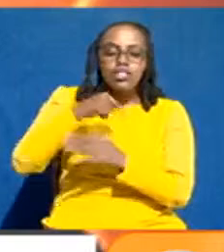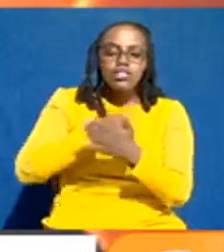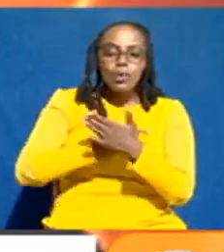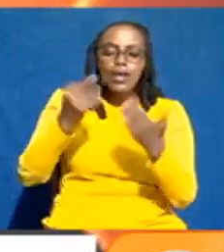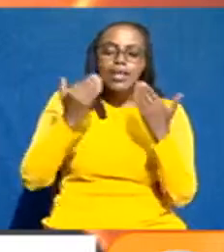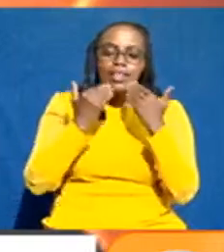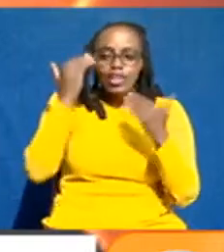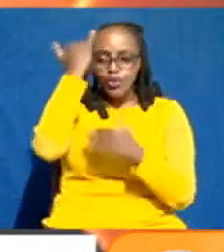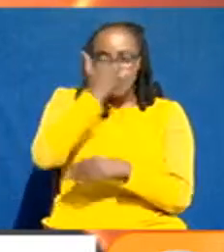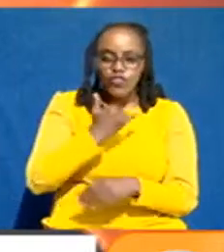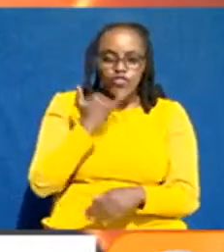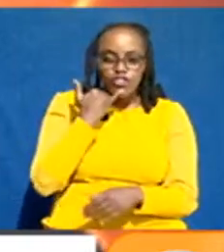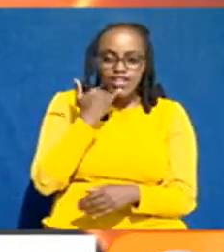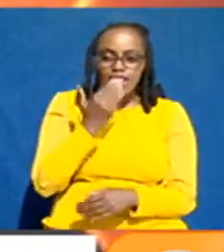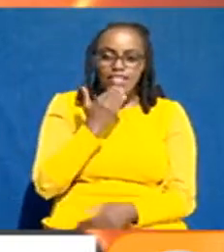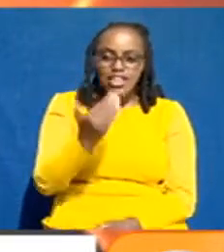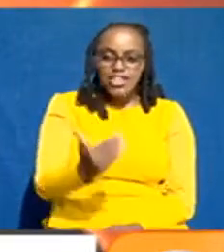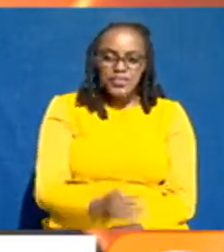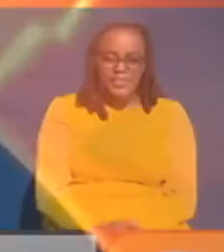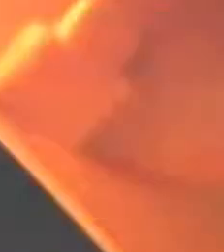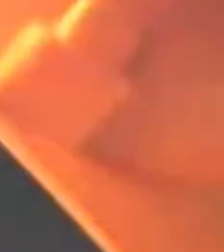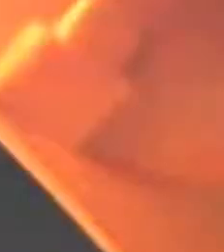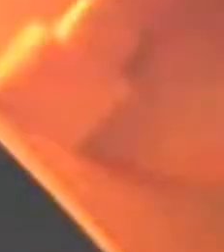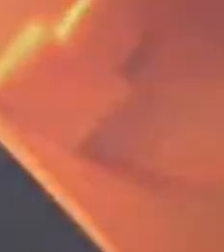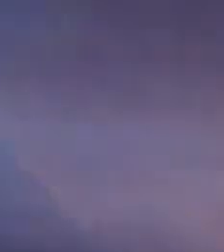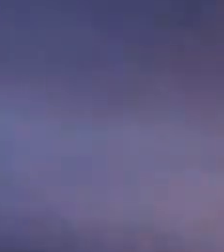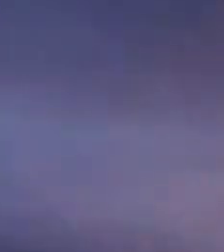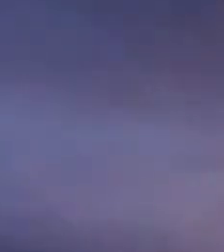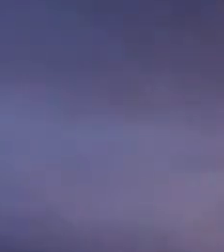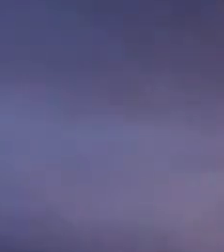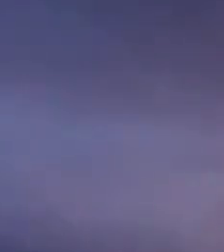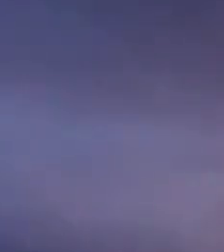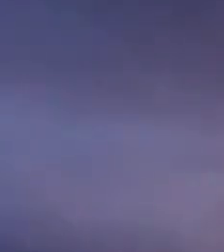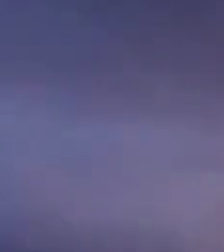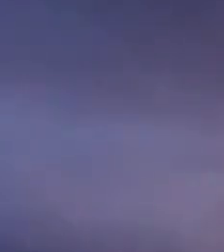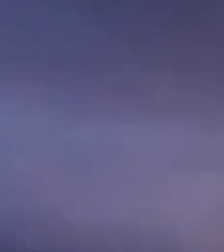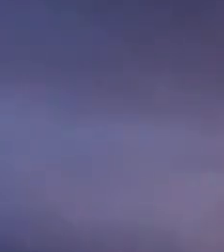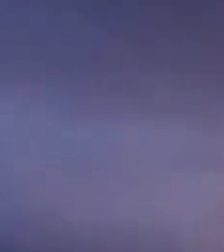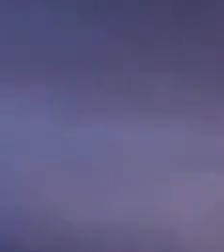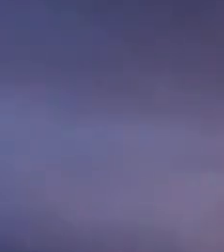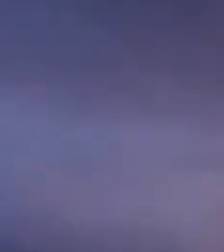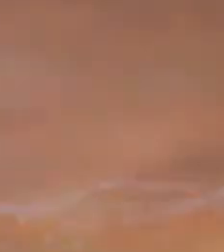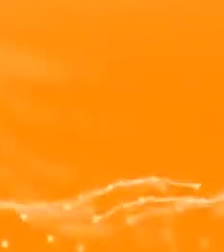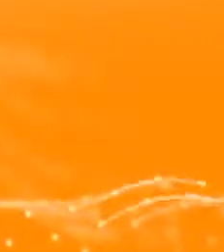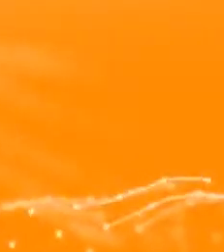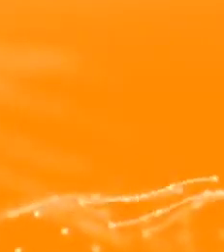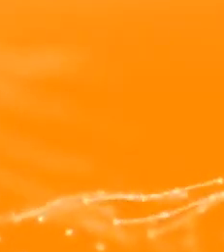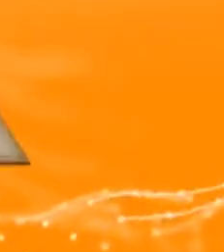Yvonne. And thank you. It's good. Asante. Asante.